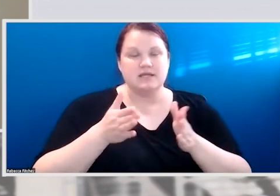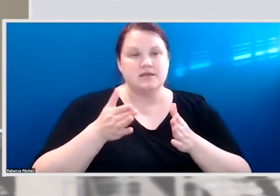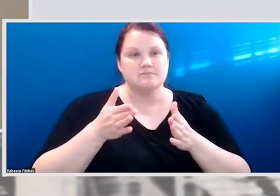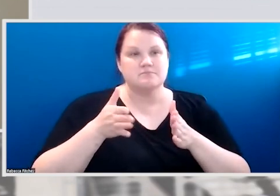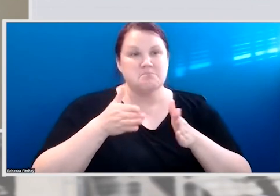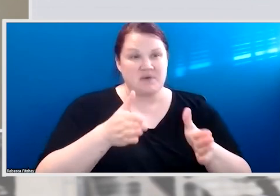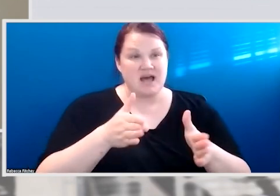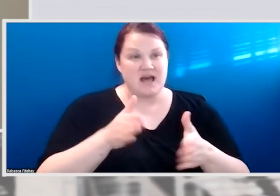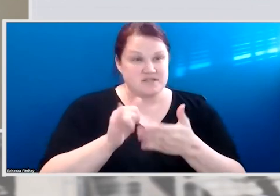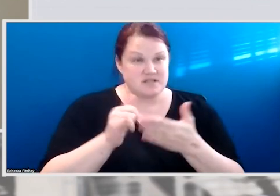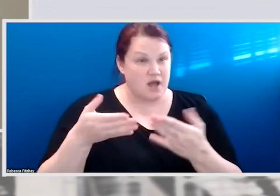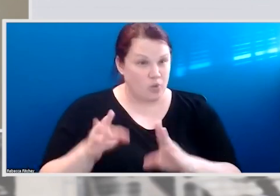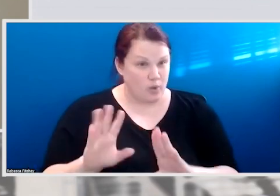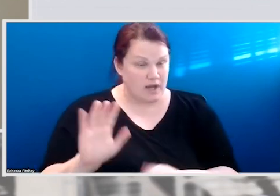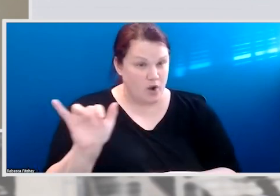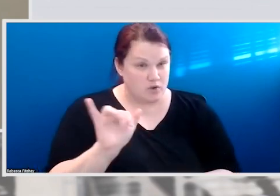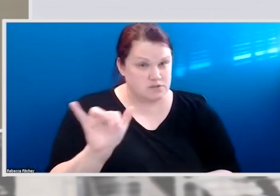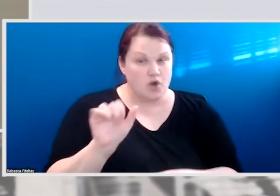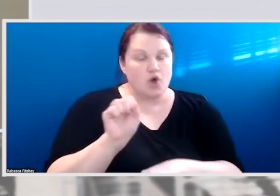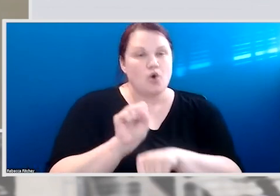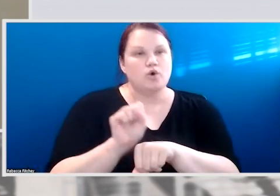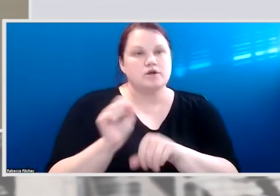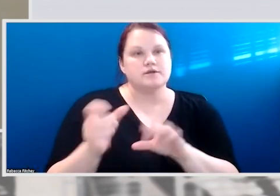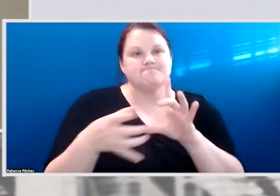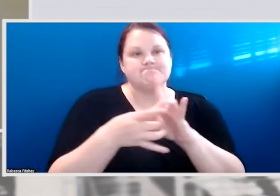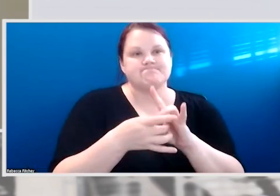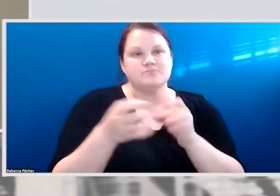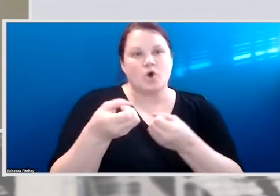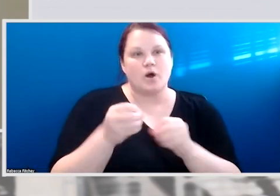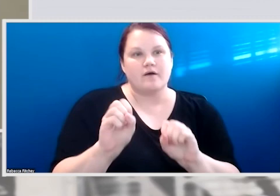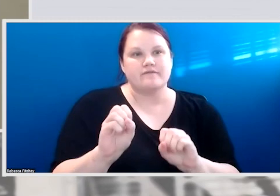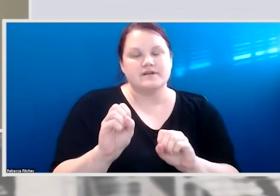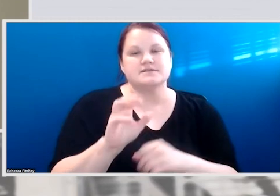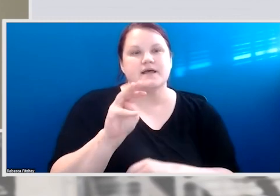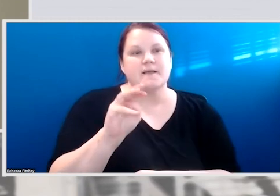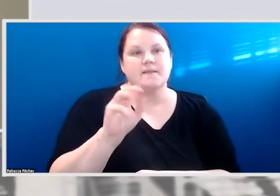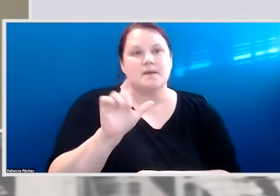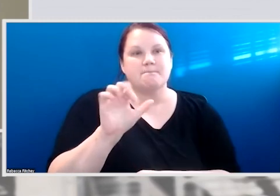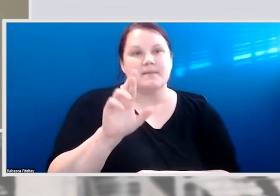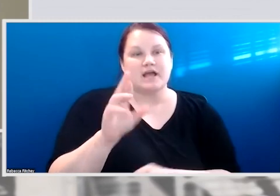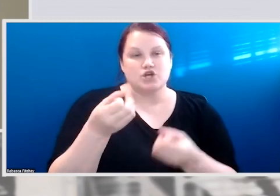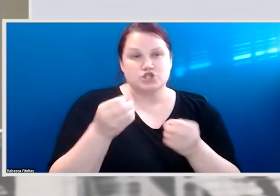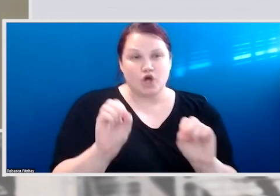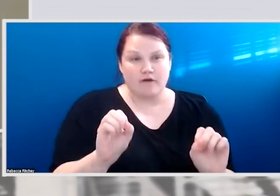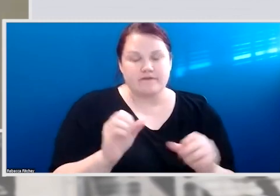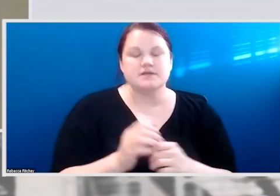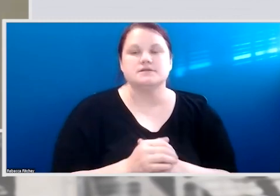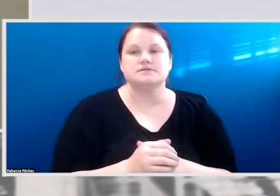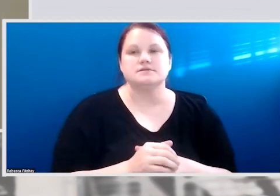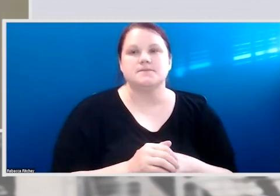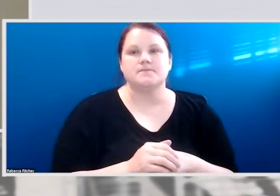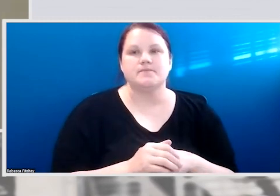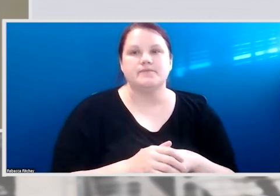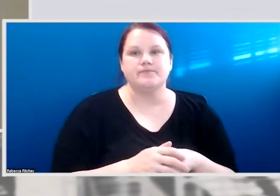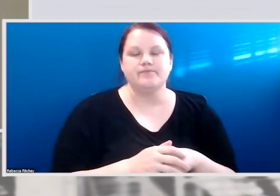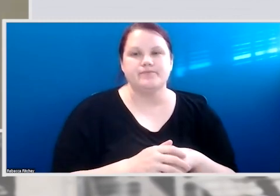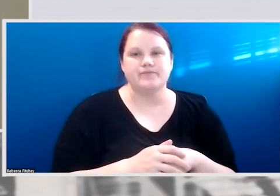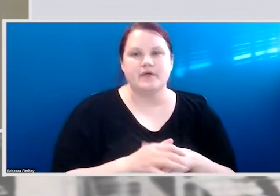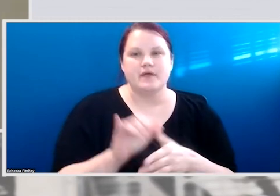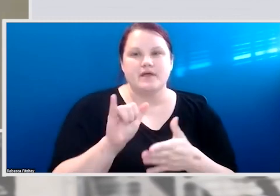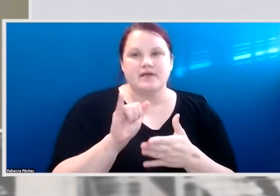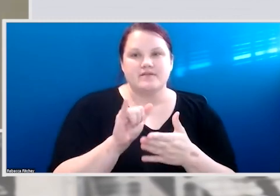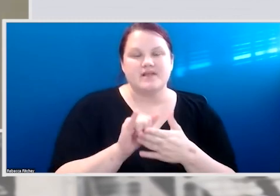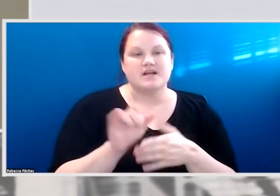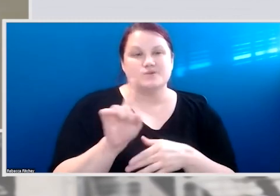there. Working in conjunction with her office and the mayor's office. And that's kind of where that one